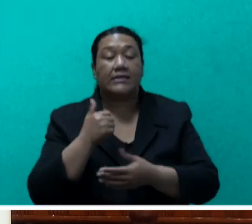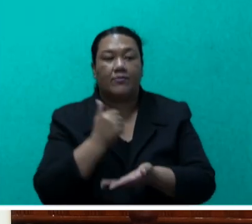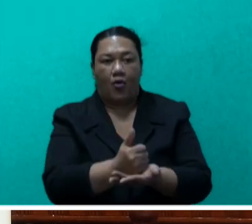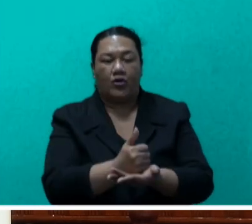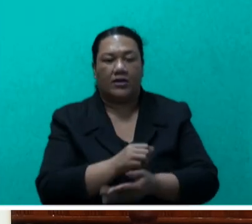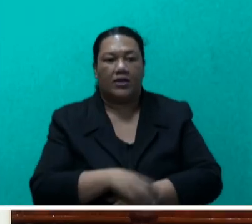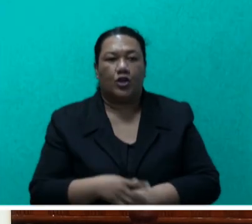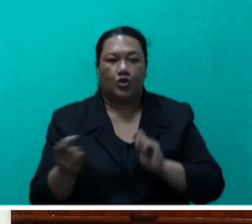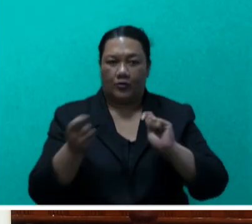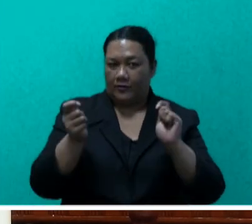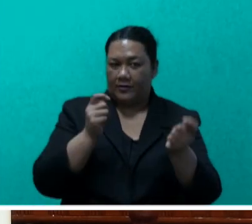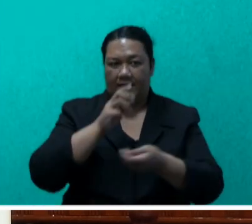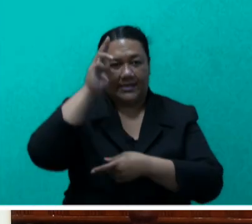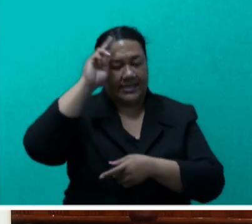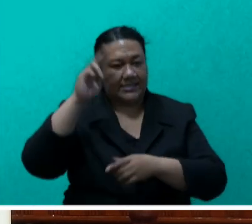into a national standard museum.